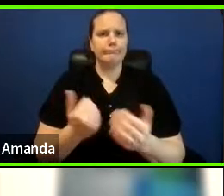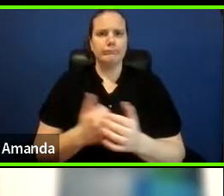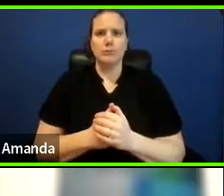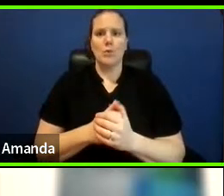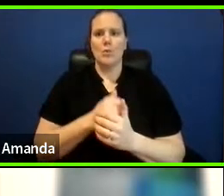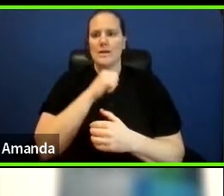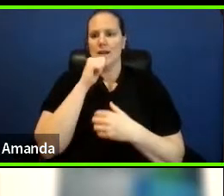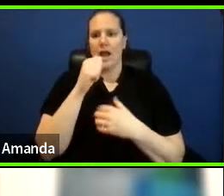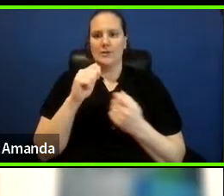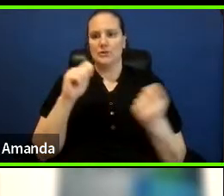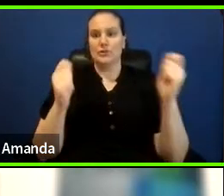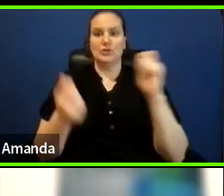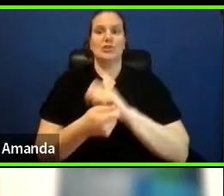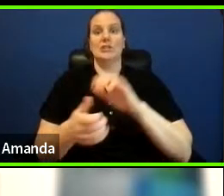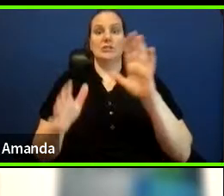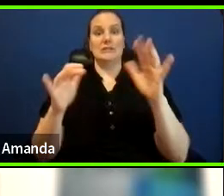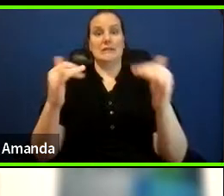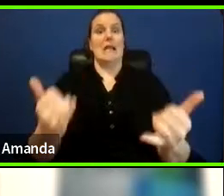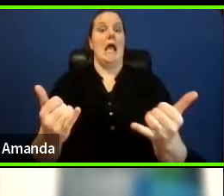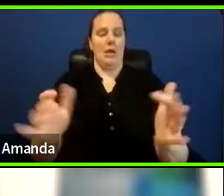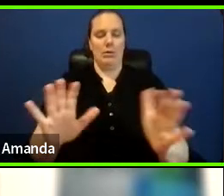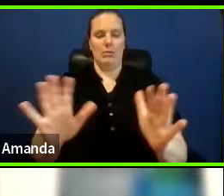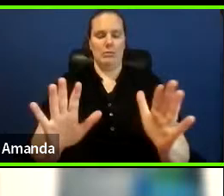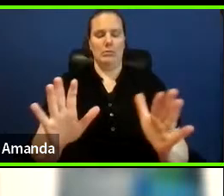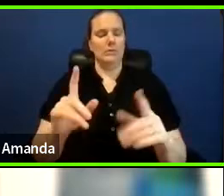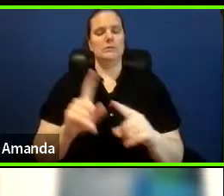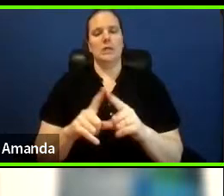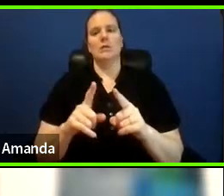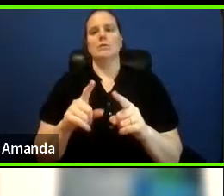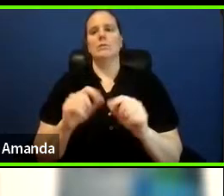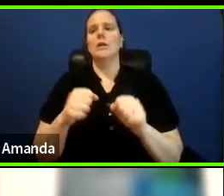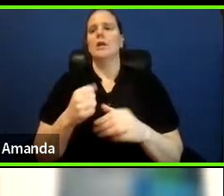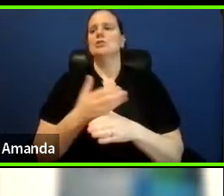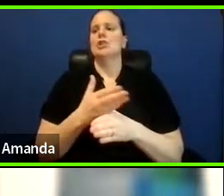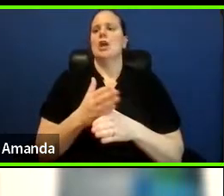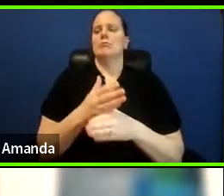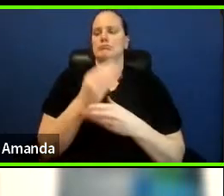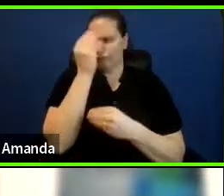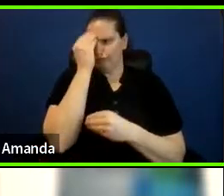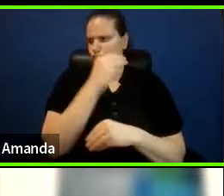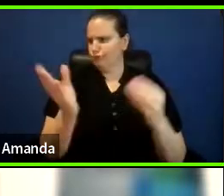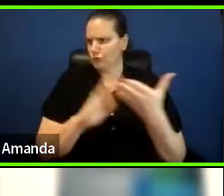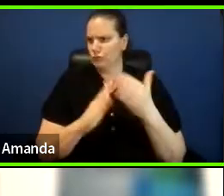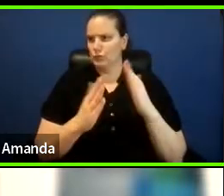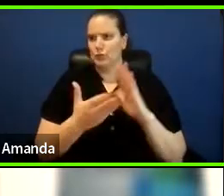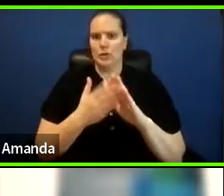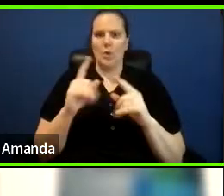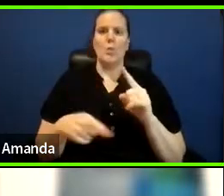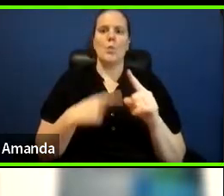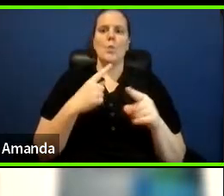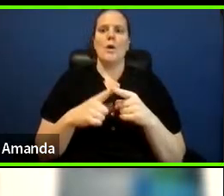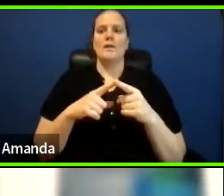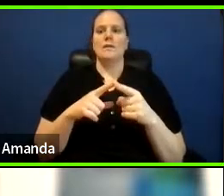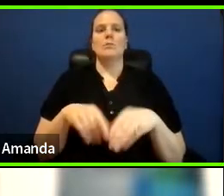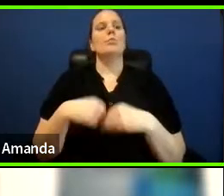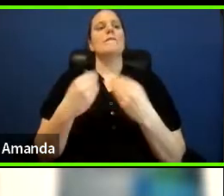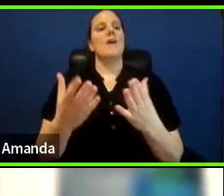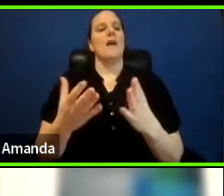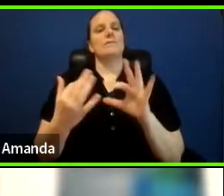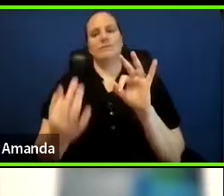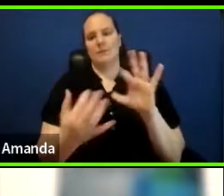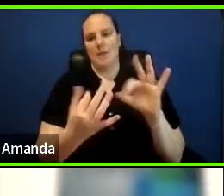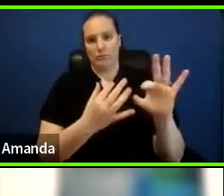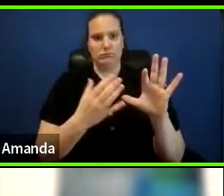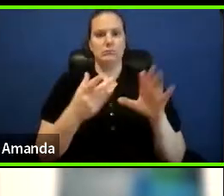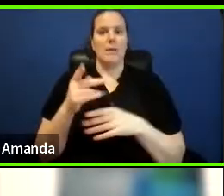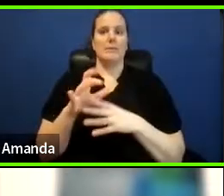not going to make any changes until we've been able to really share with the community when they can provide public input. But we've been